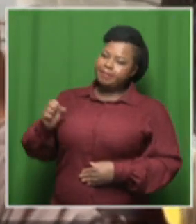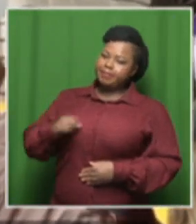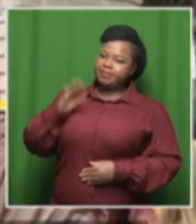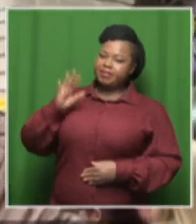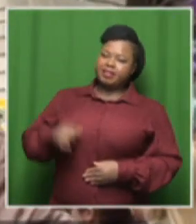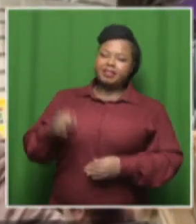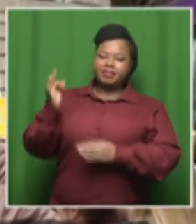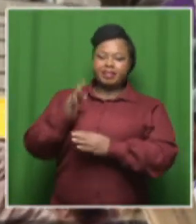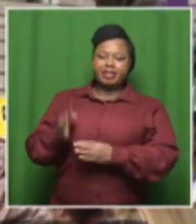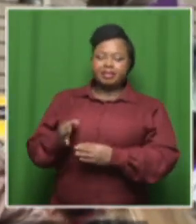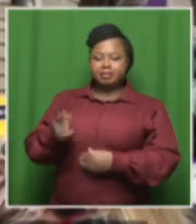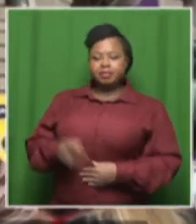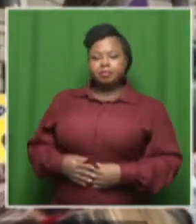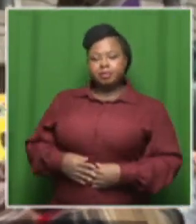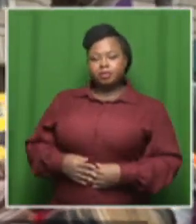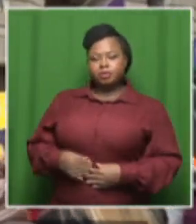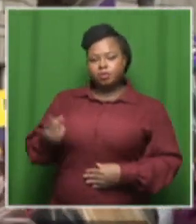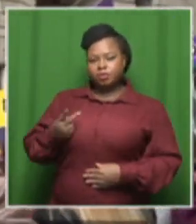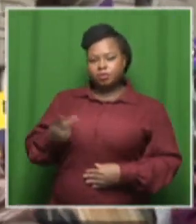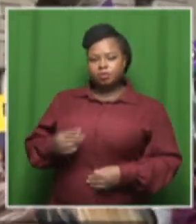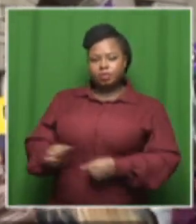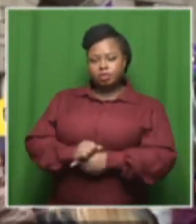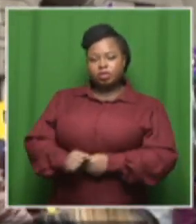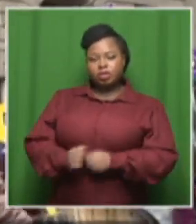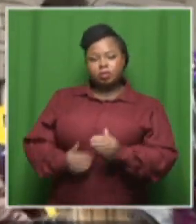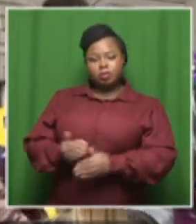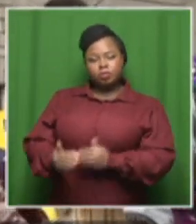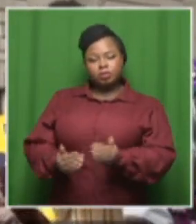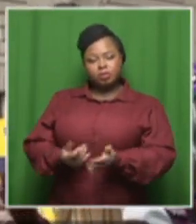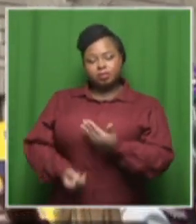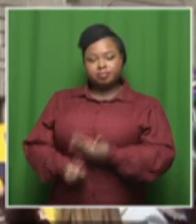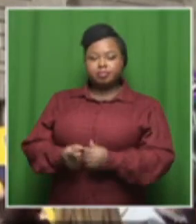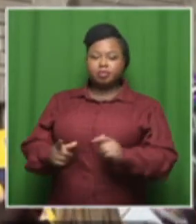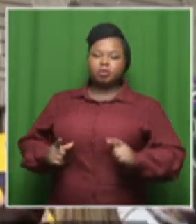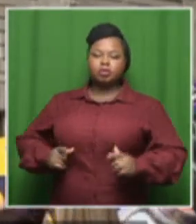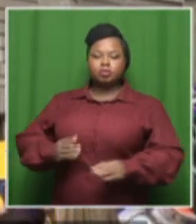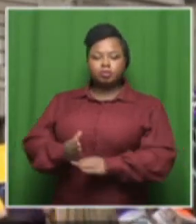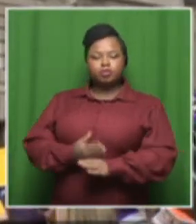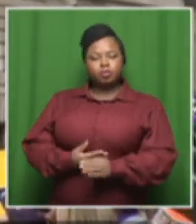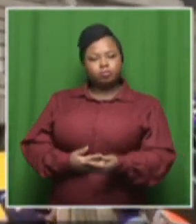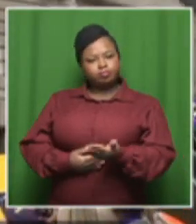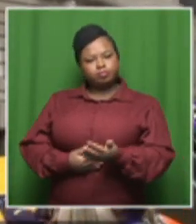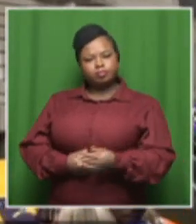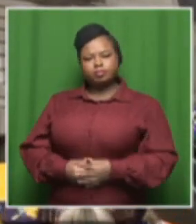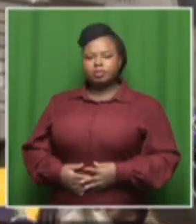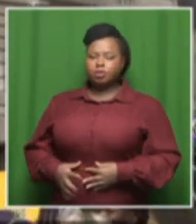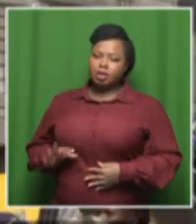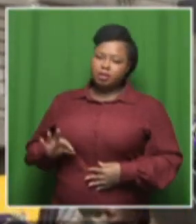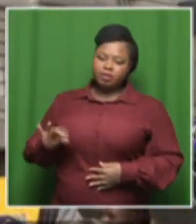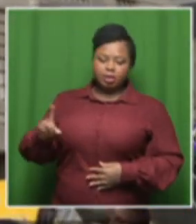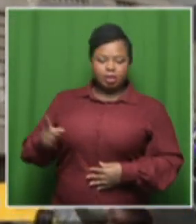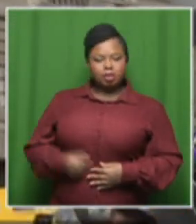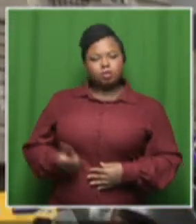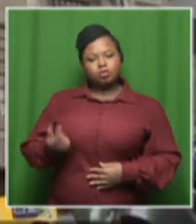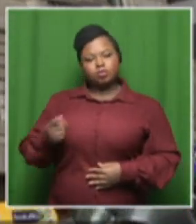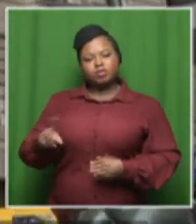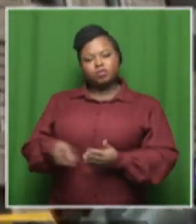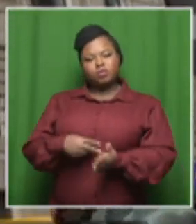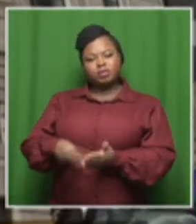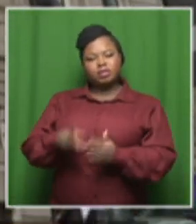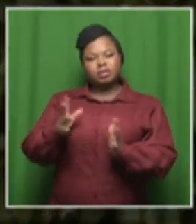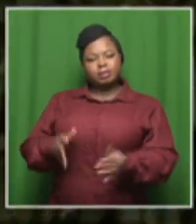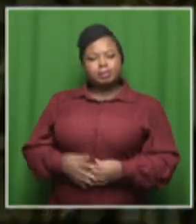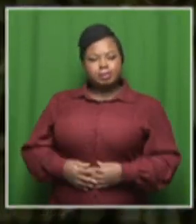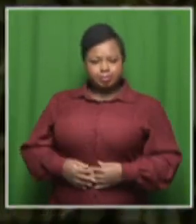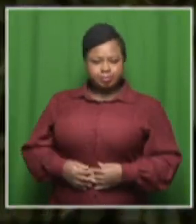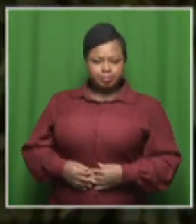flag, there must be a rigorous training process as well leading up to the event. What does an everyday routine look like for these dancers that have been